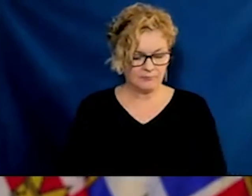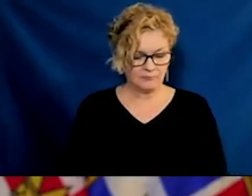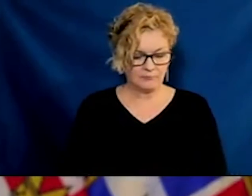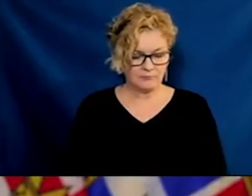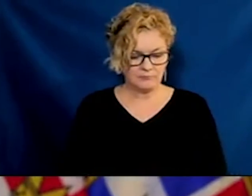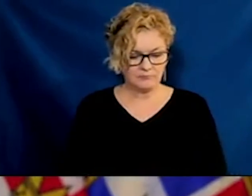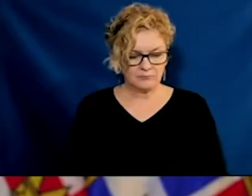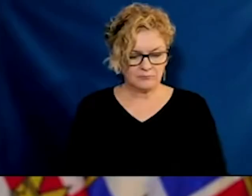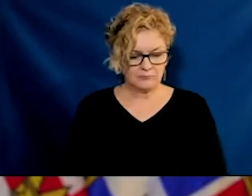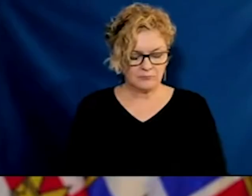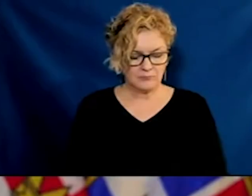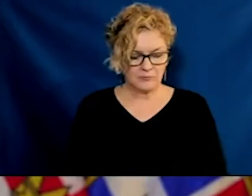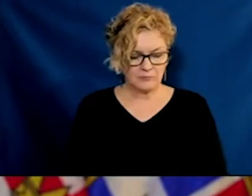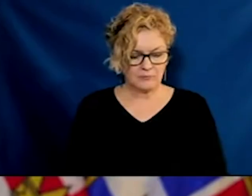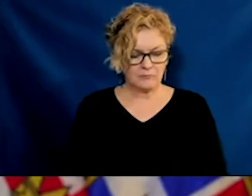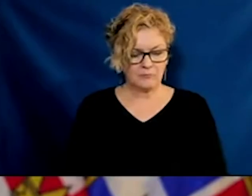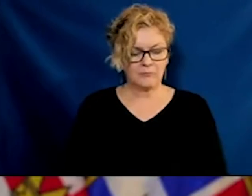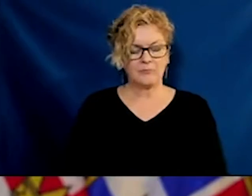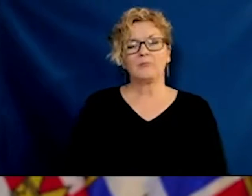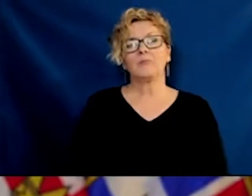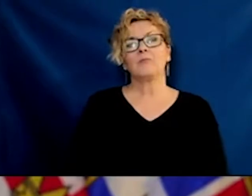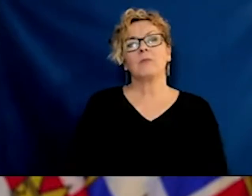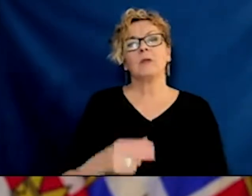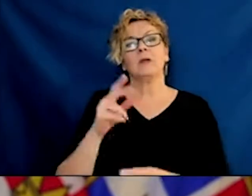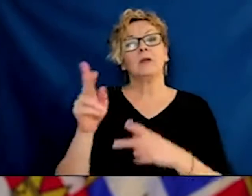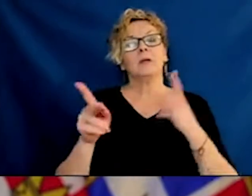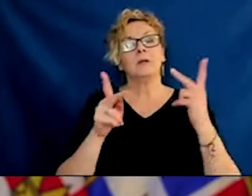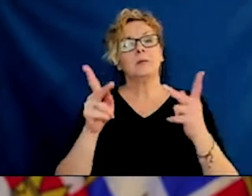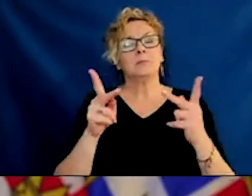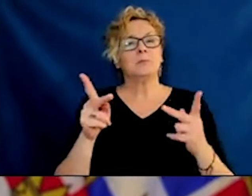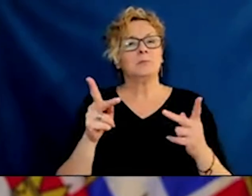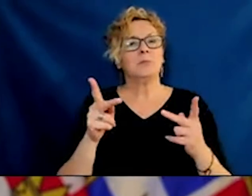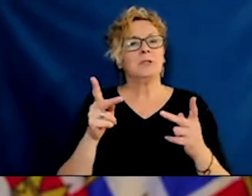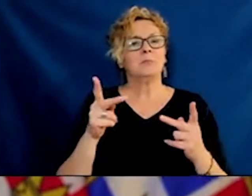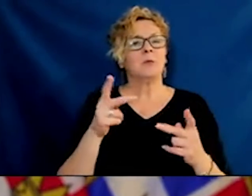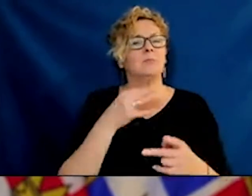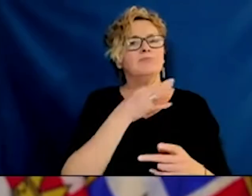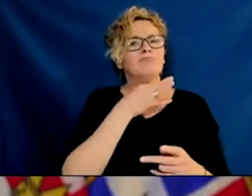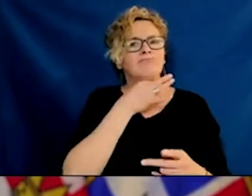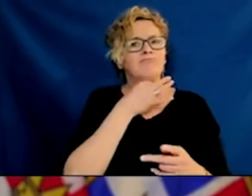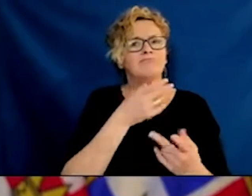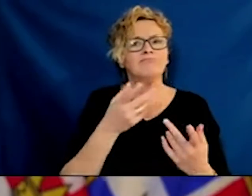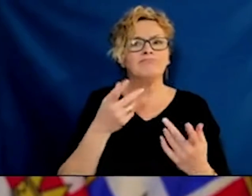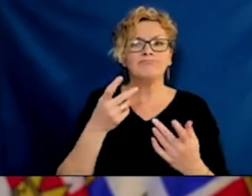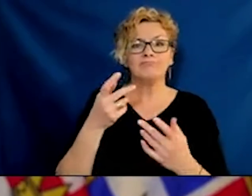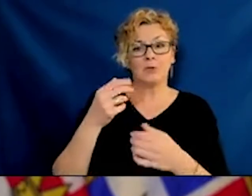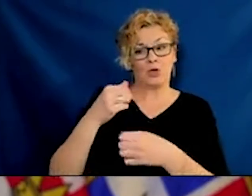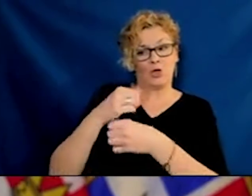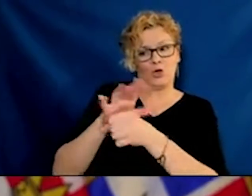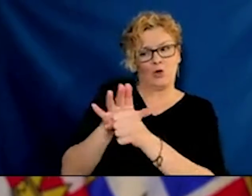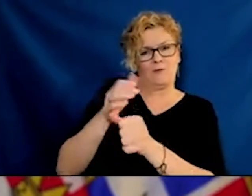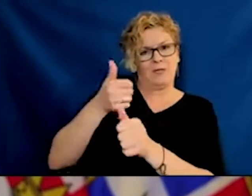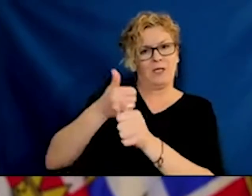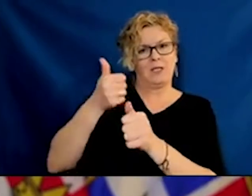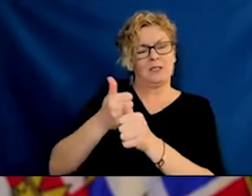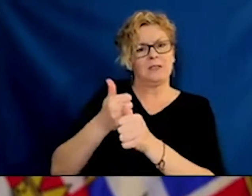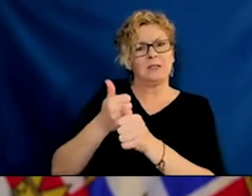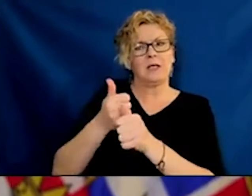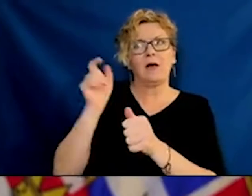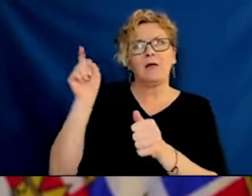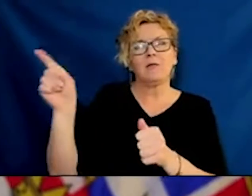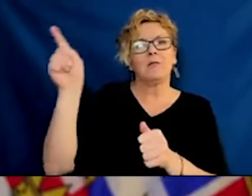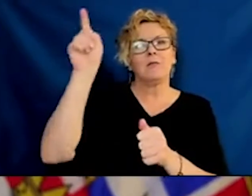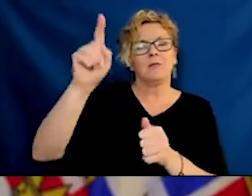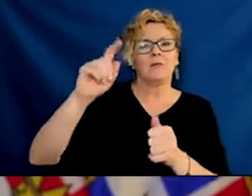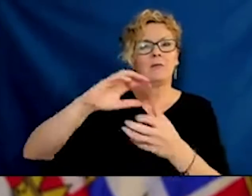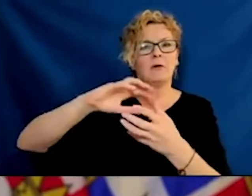surveillance that we're doing for variants or new strains of COVID-19, what we're calling in Canada and around the world